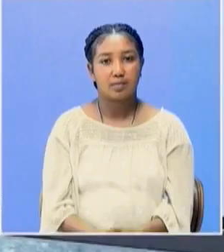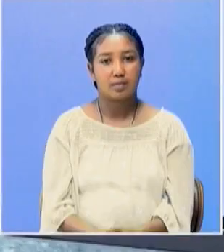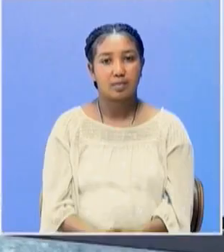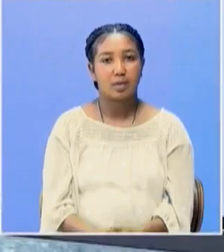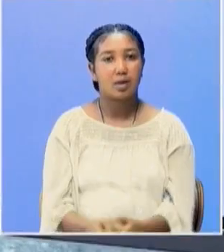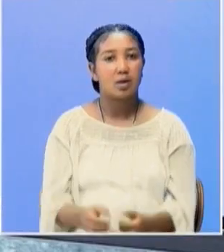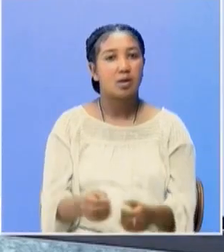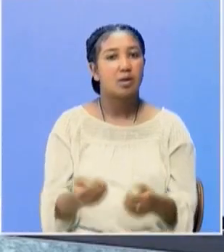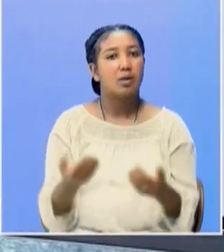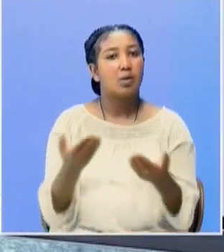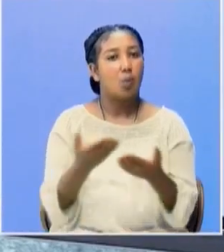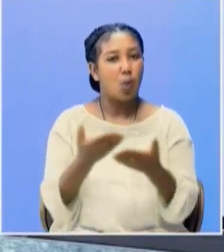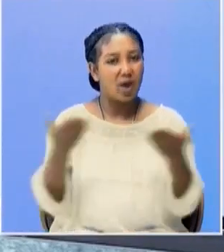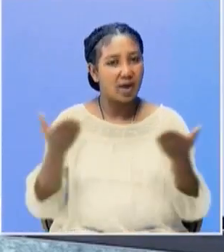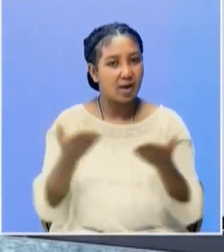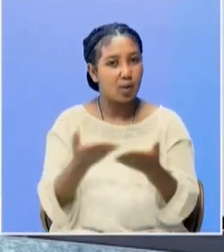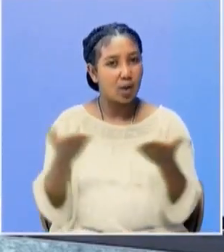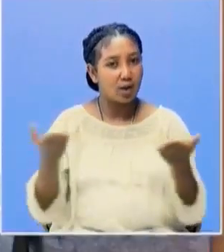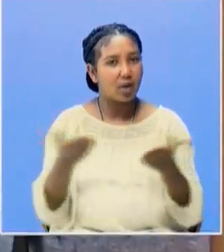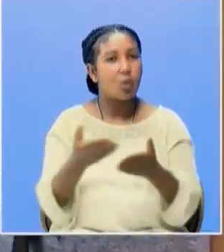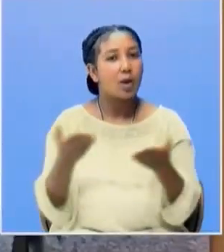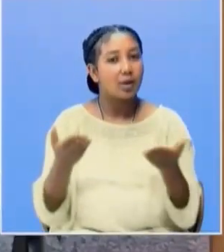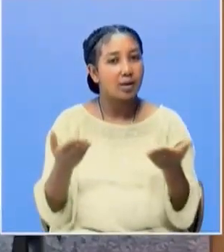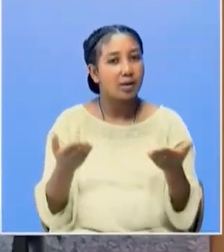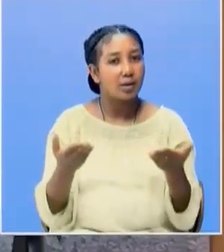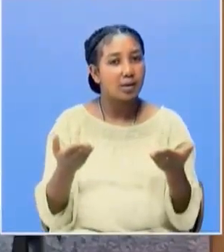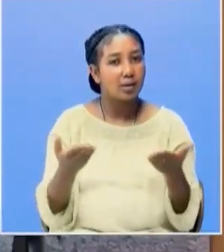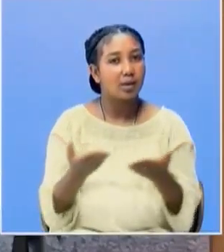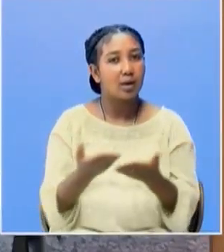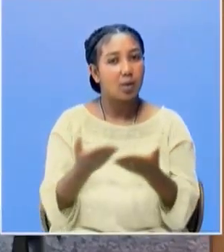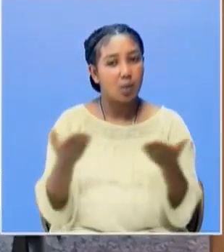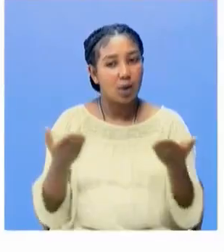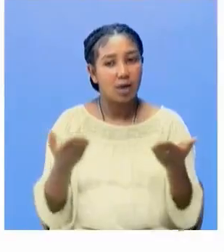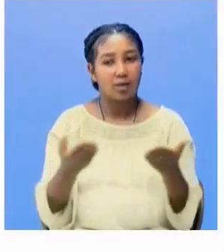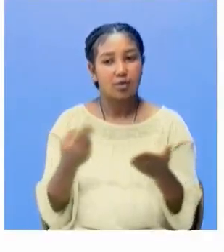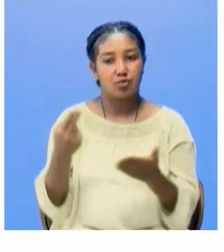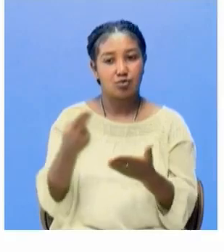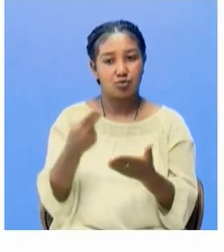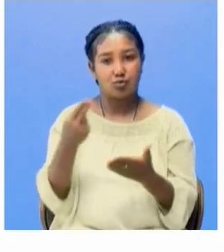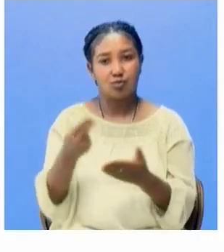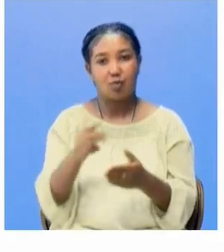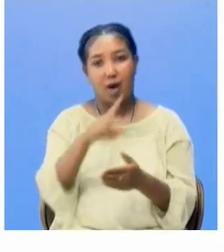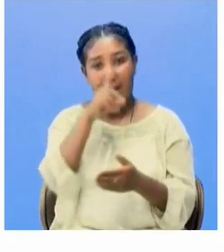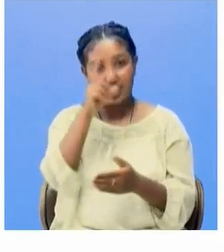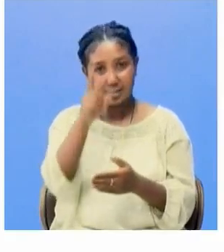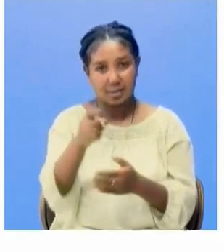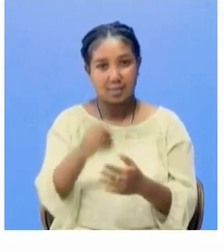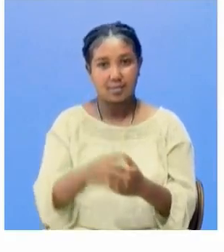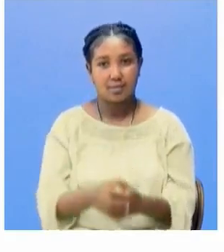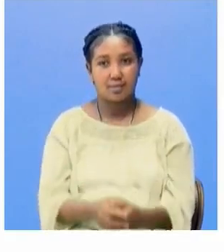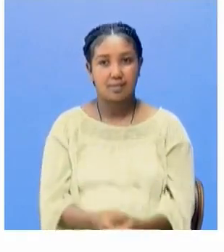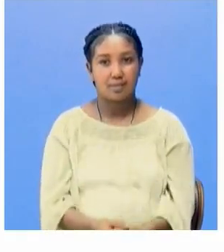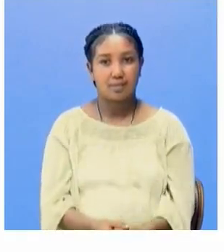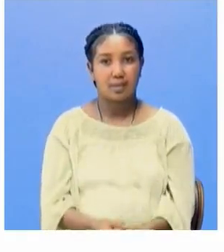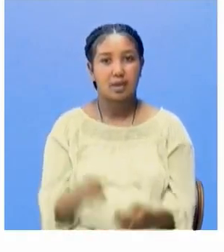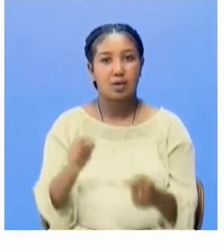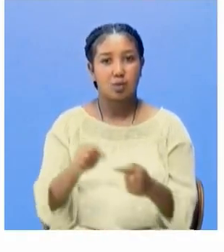What about where? When do we use where? Where is used to ask